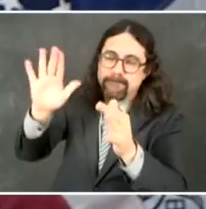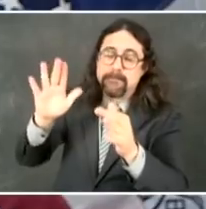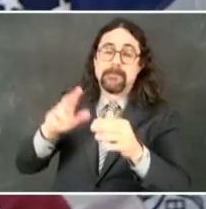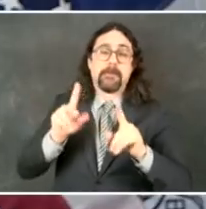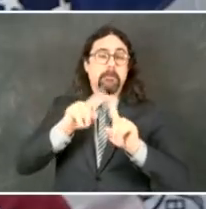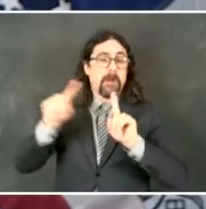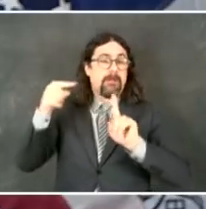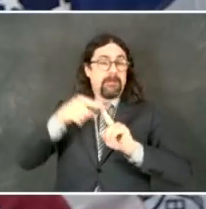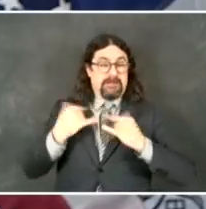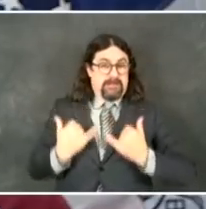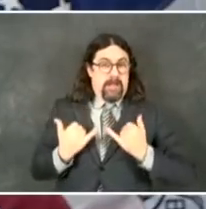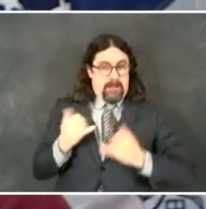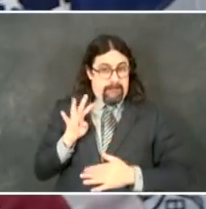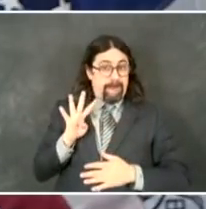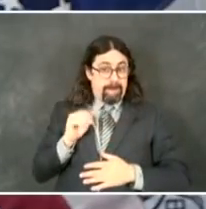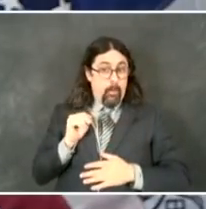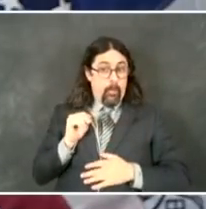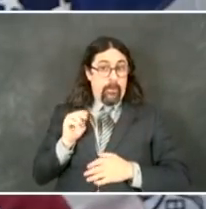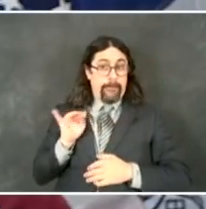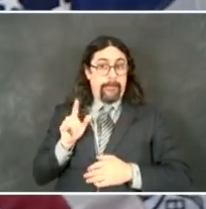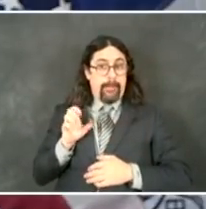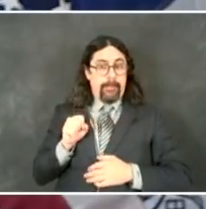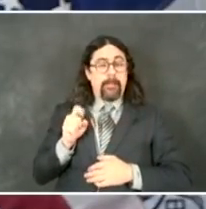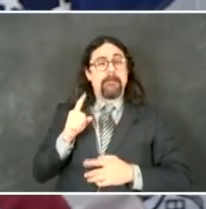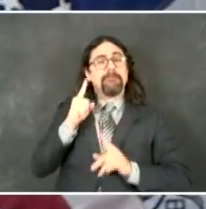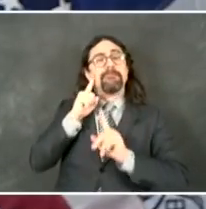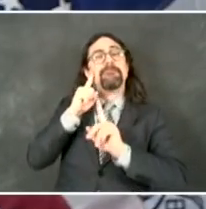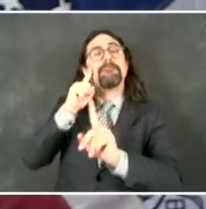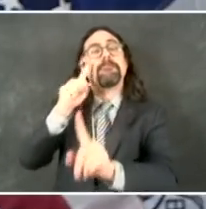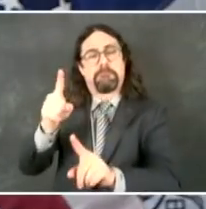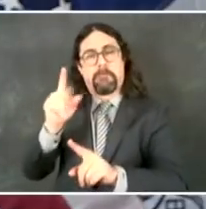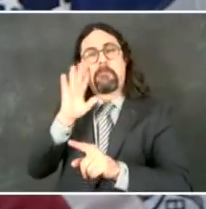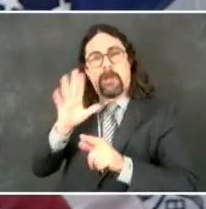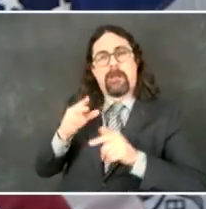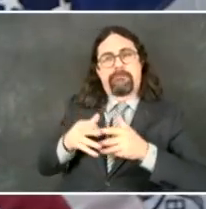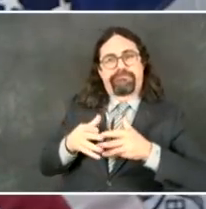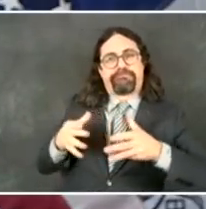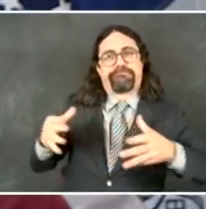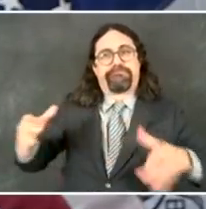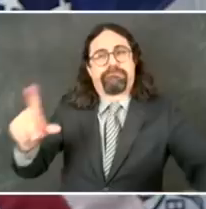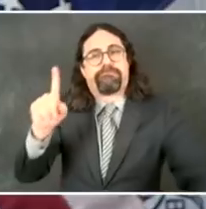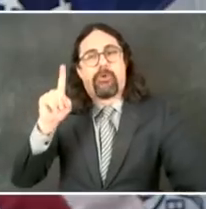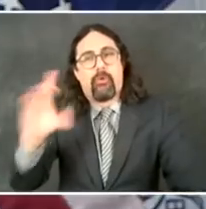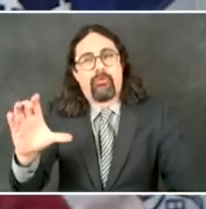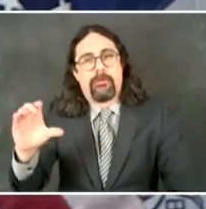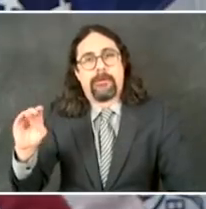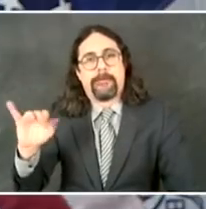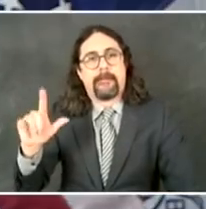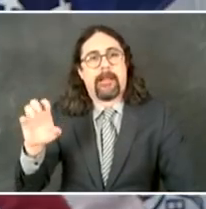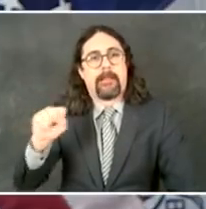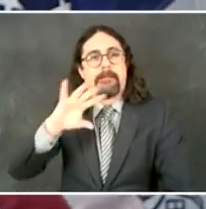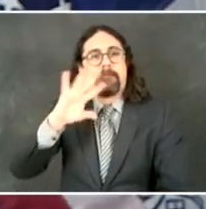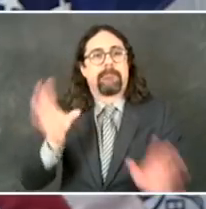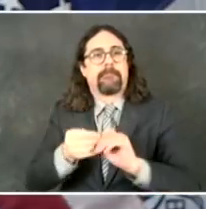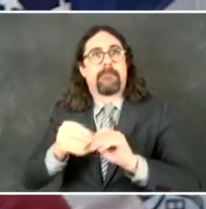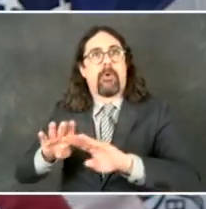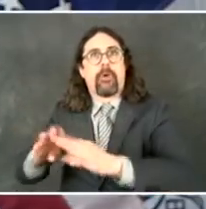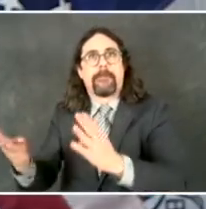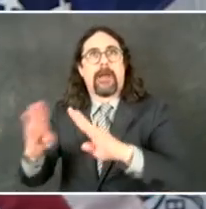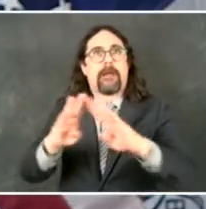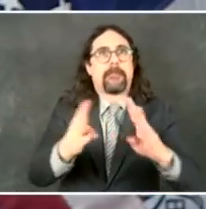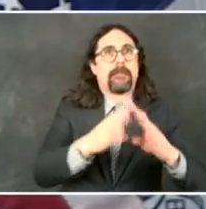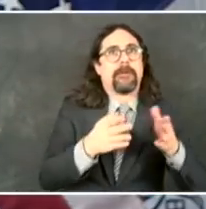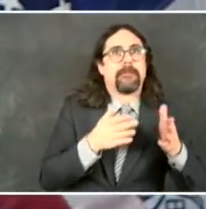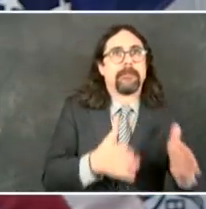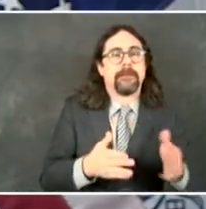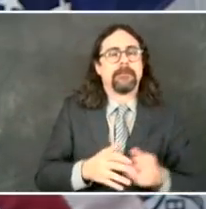streets in and around our parks. Very concerned about the streets on the outside of parks